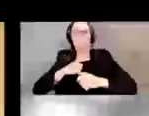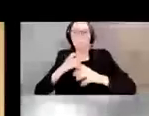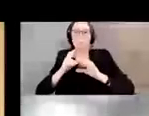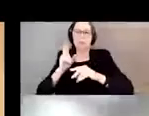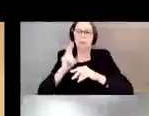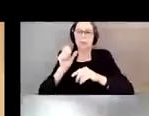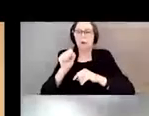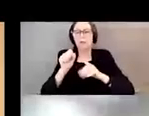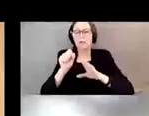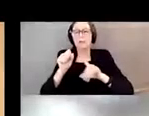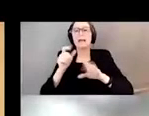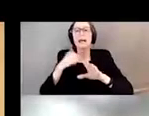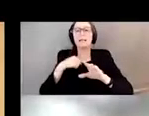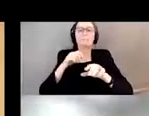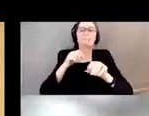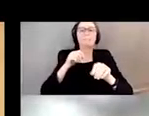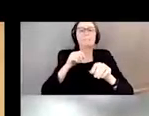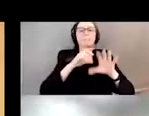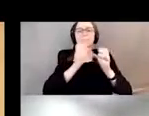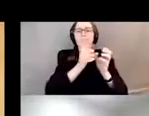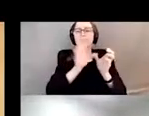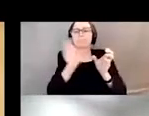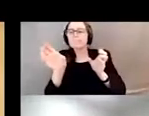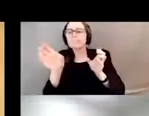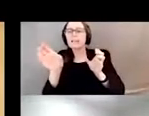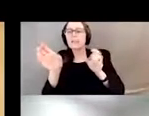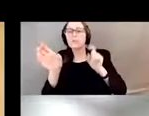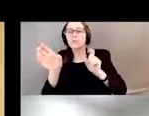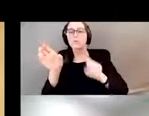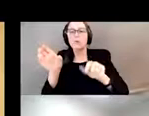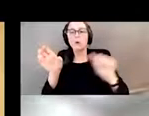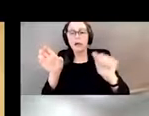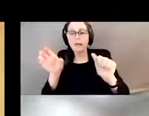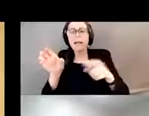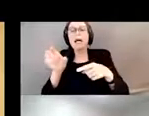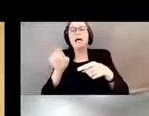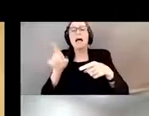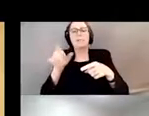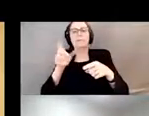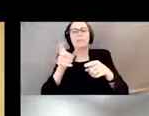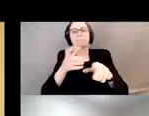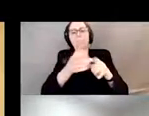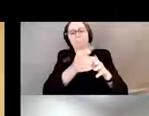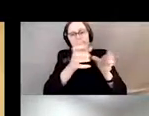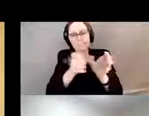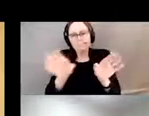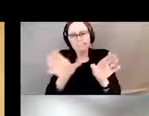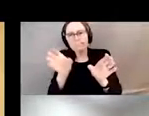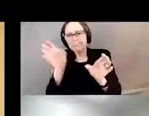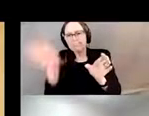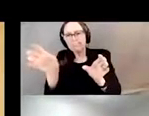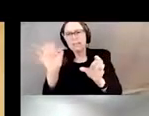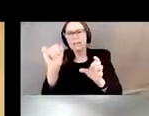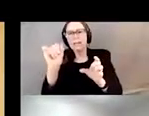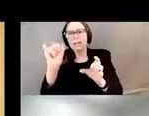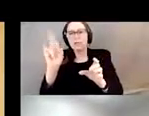US had earmarked for Afghanistan has to be taken out and put into Iraq in order to help that